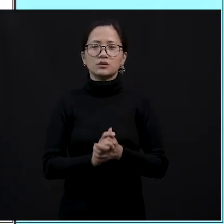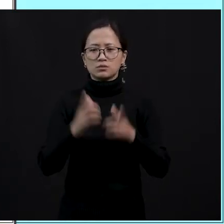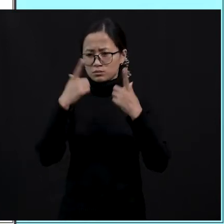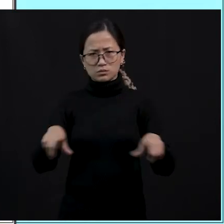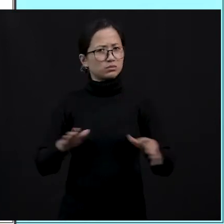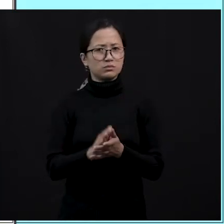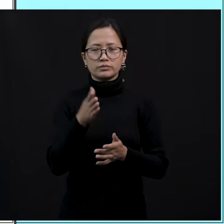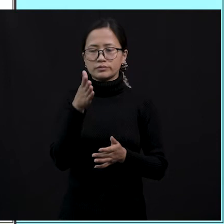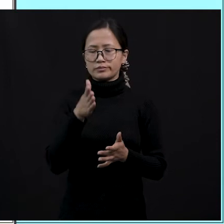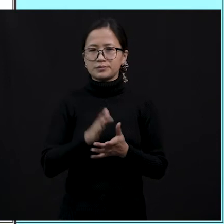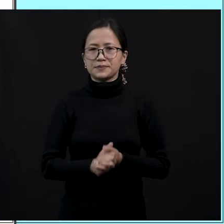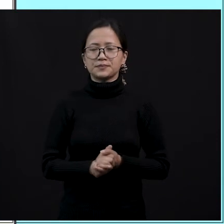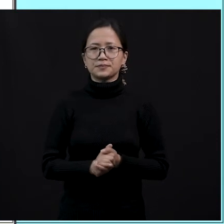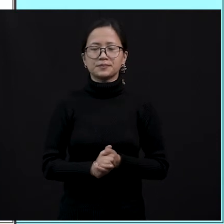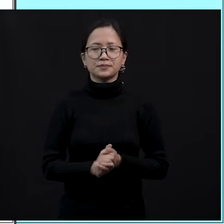his memory at all.